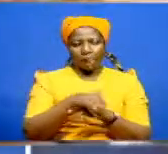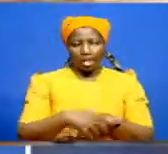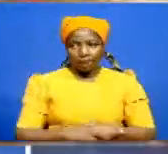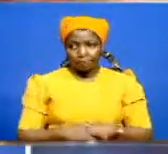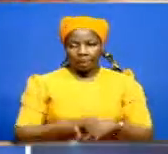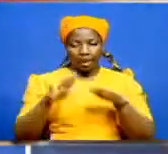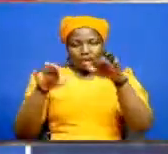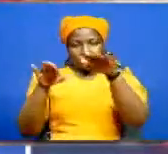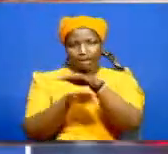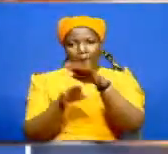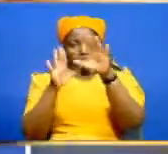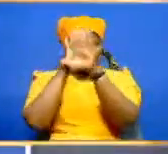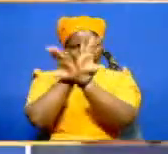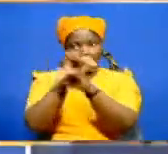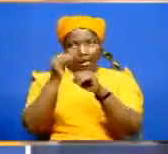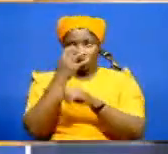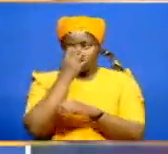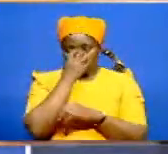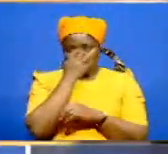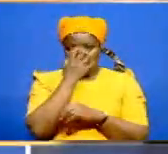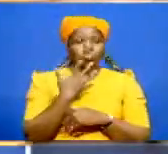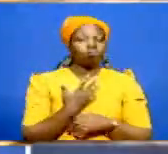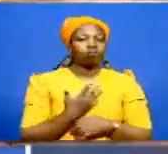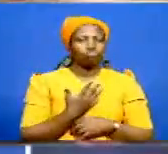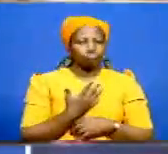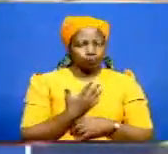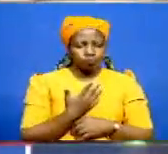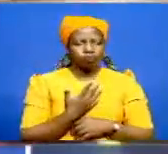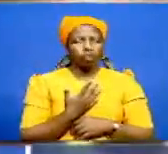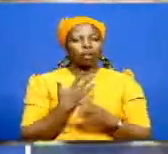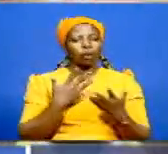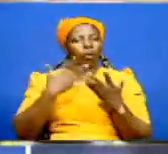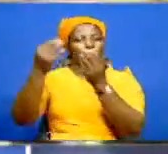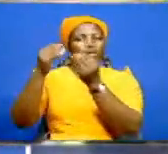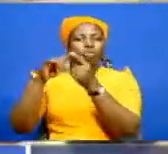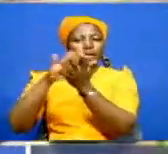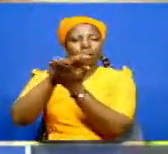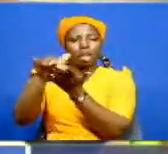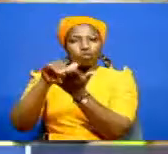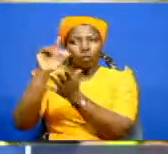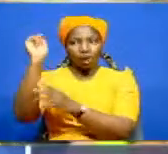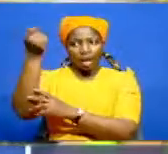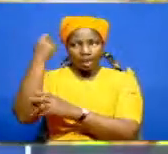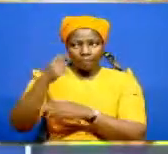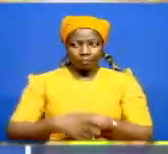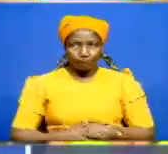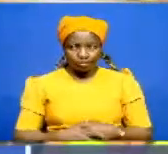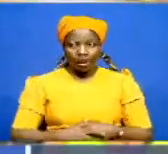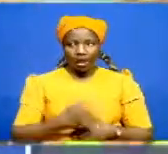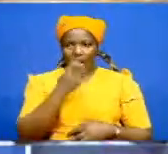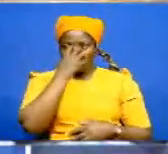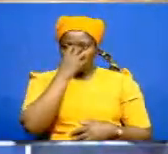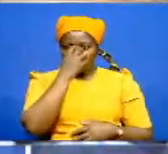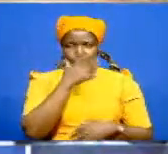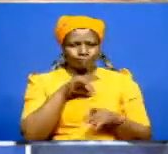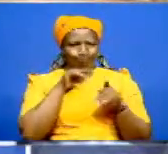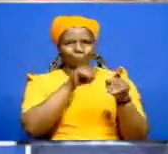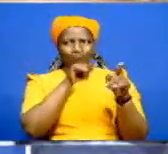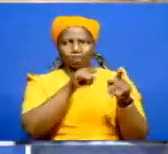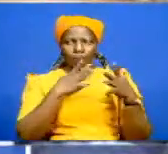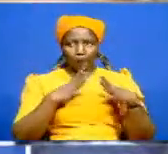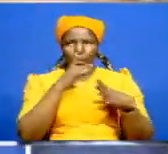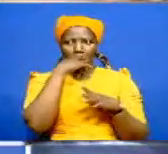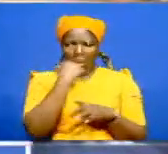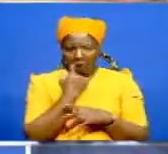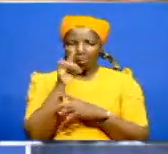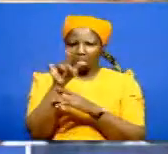Deputy President William Ruto took his charm offensive to the central region, the DP taking a swipe at those criticizing